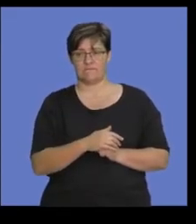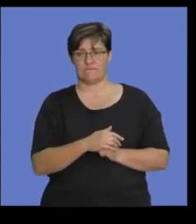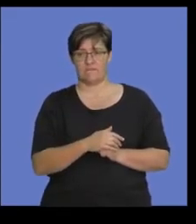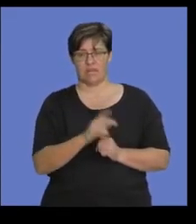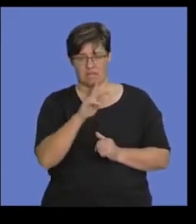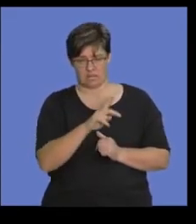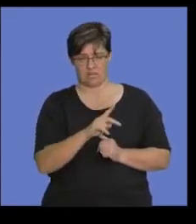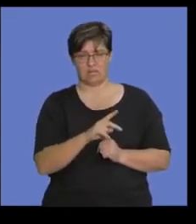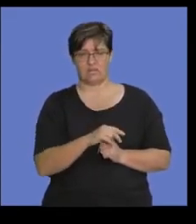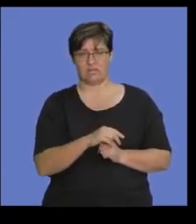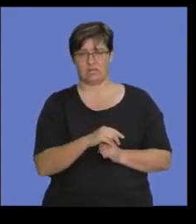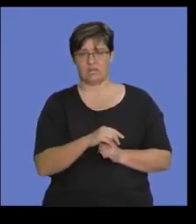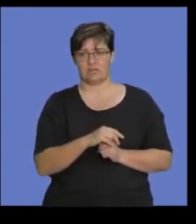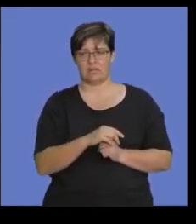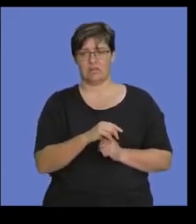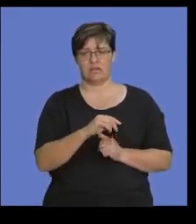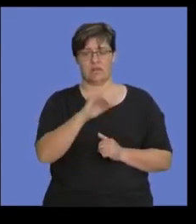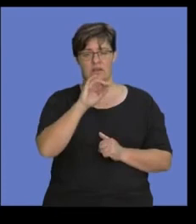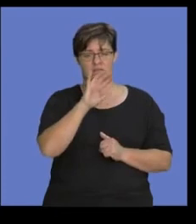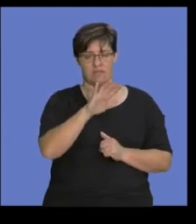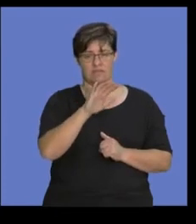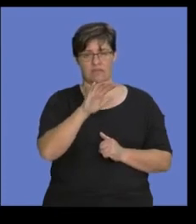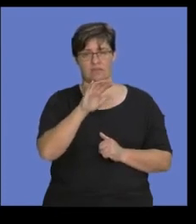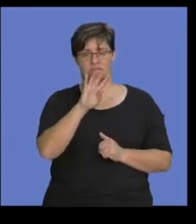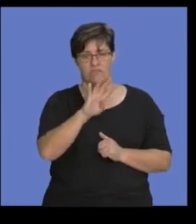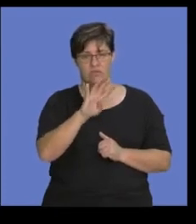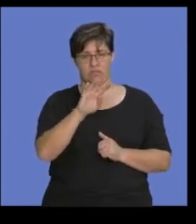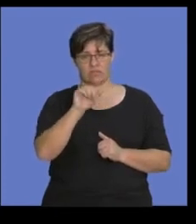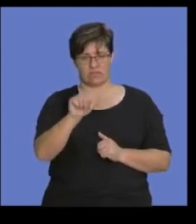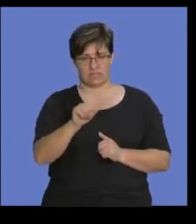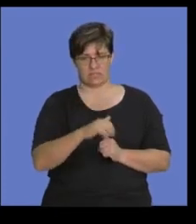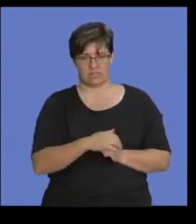Let's just verify the values. 546.